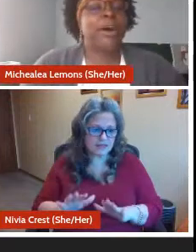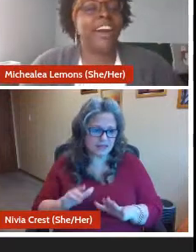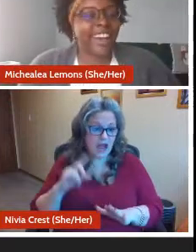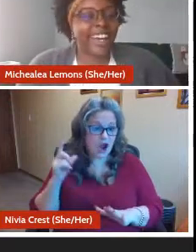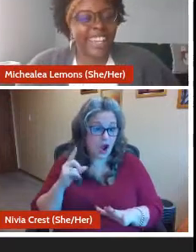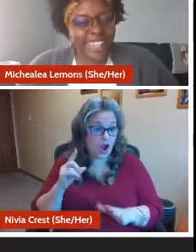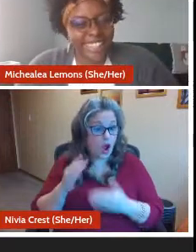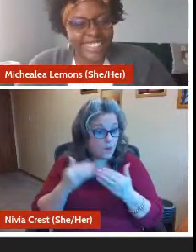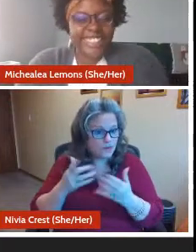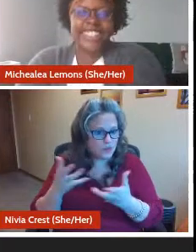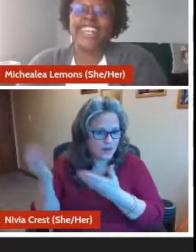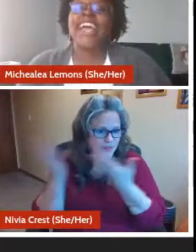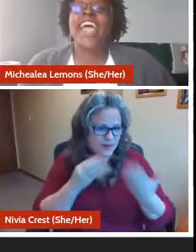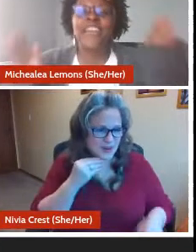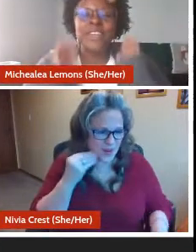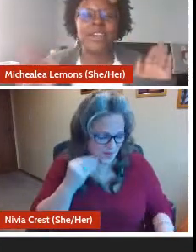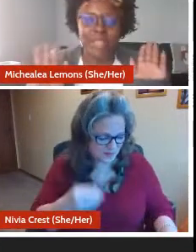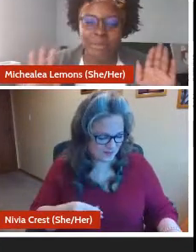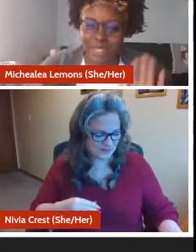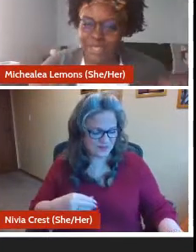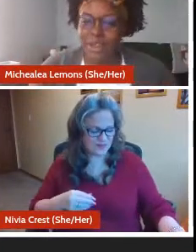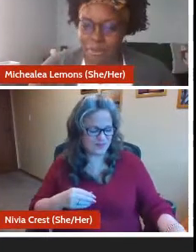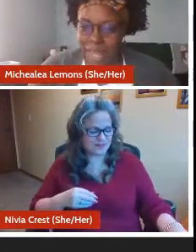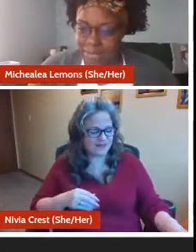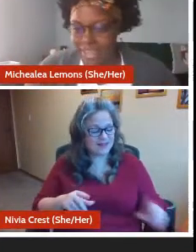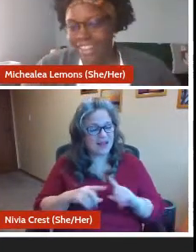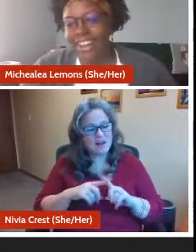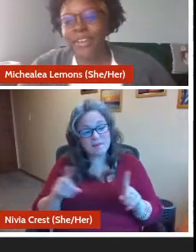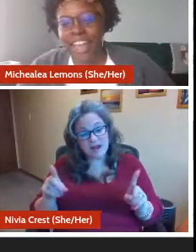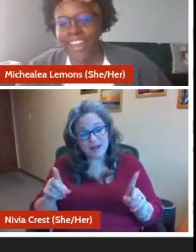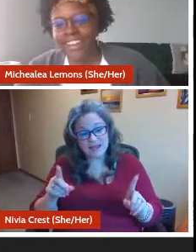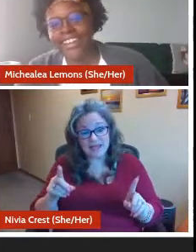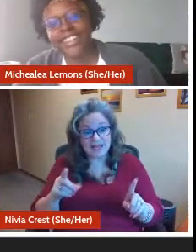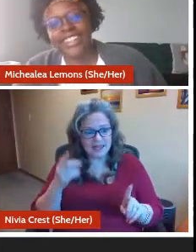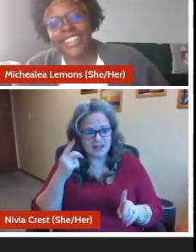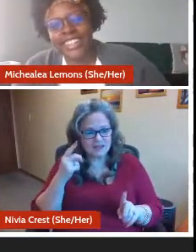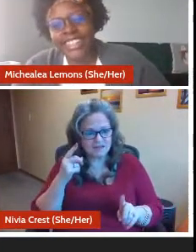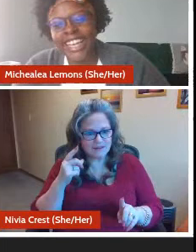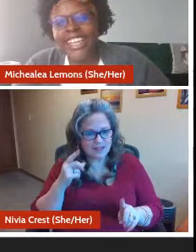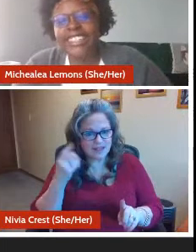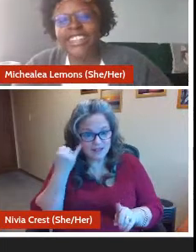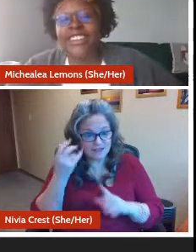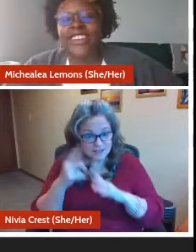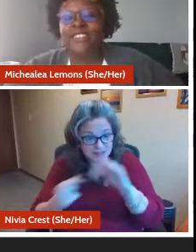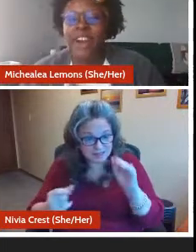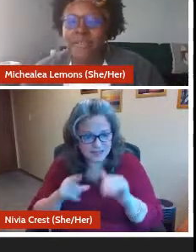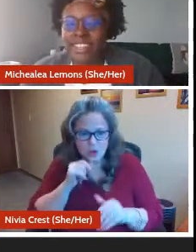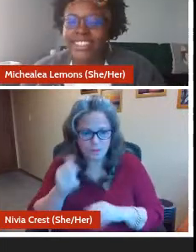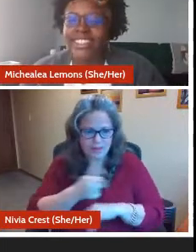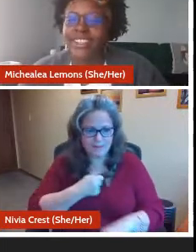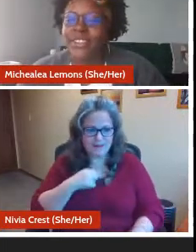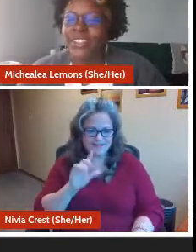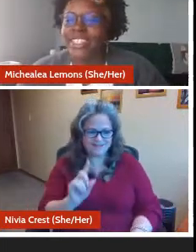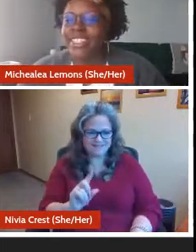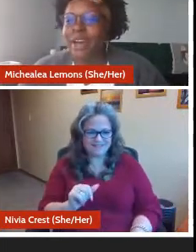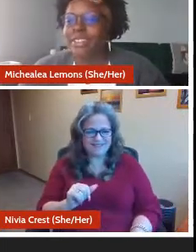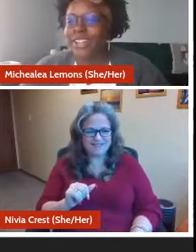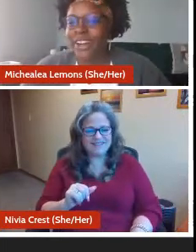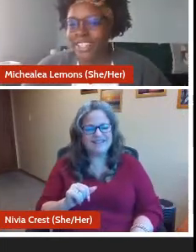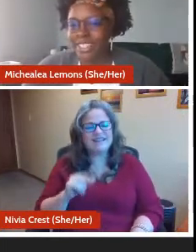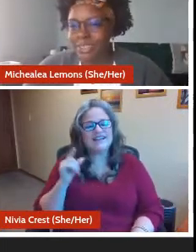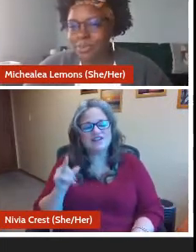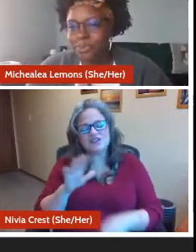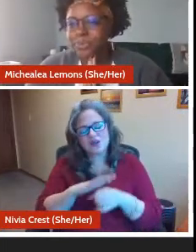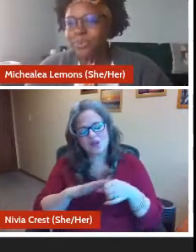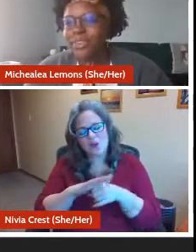home, but if it comes up missing, don't blame me, okay? So Robin is a local and